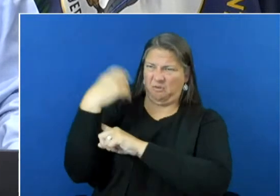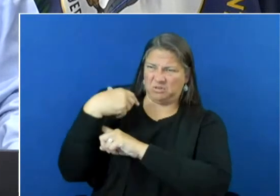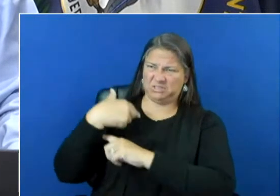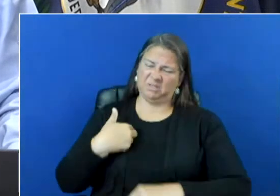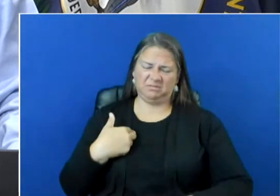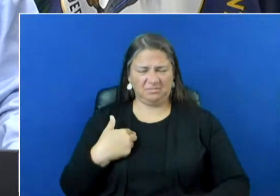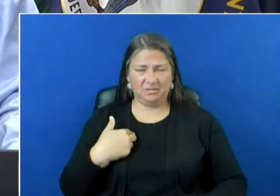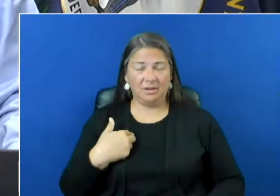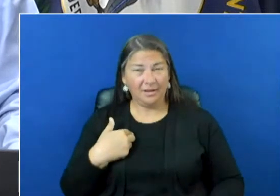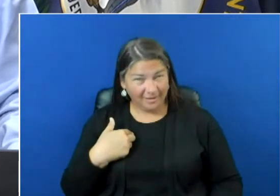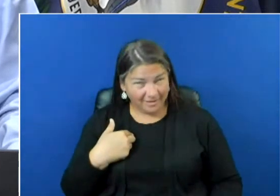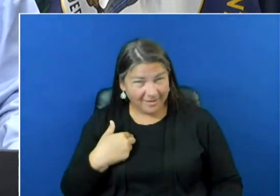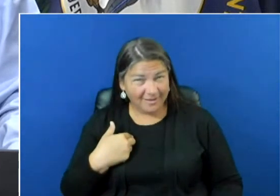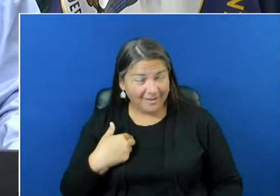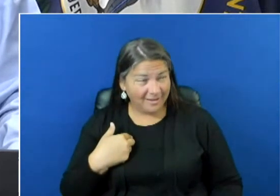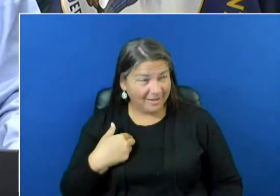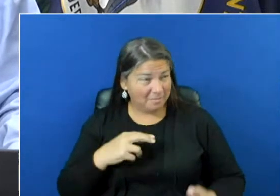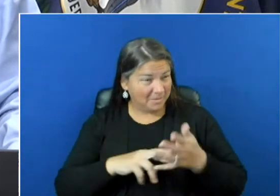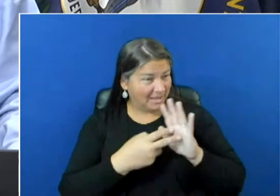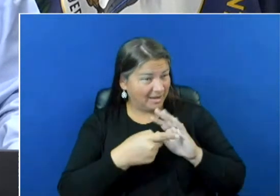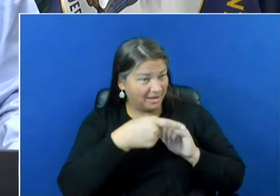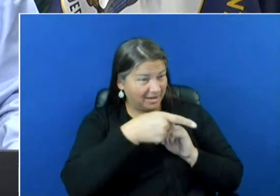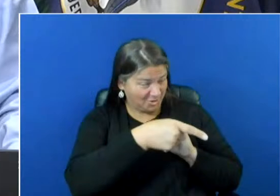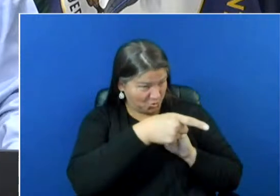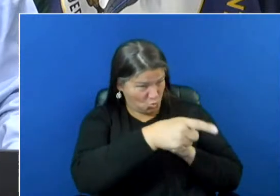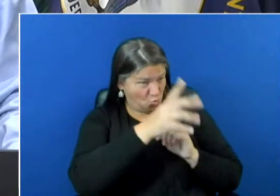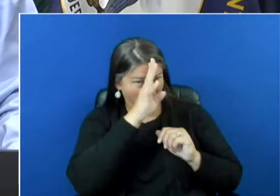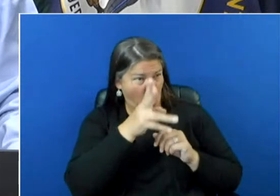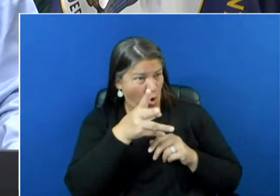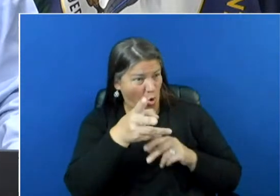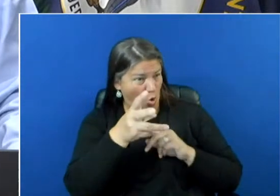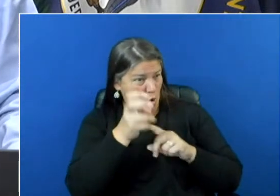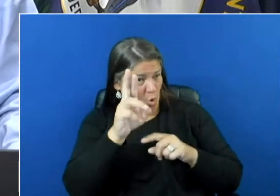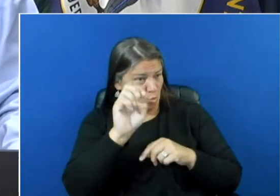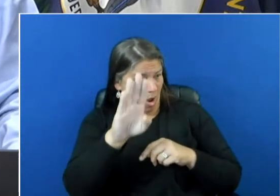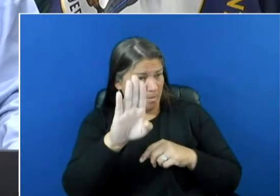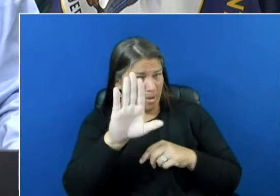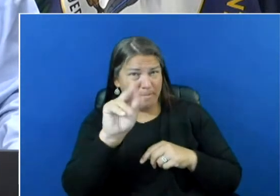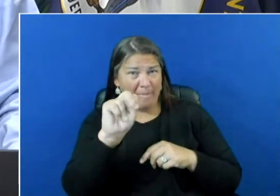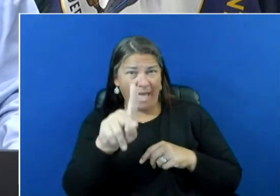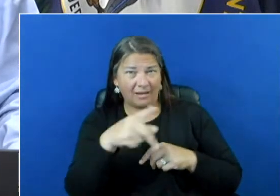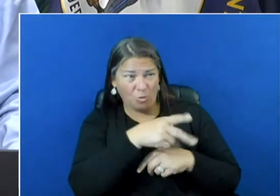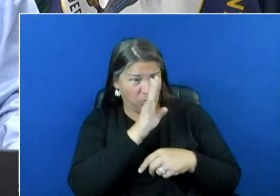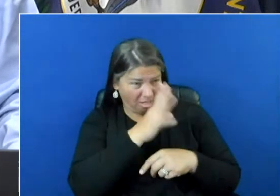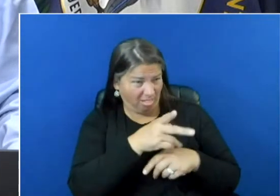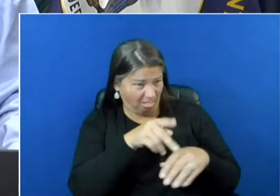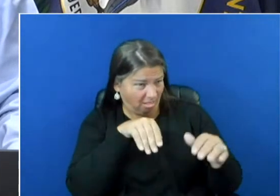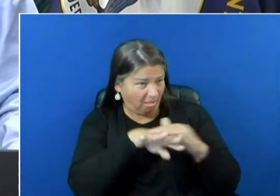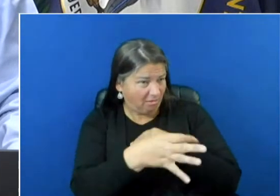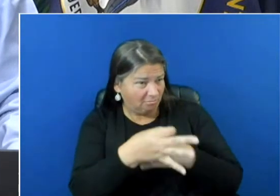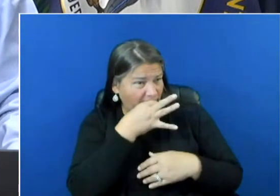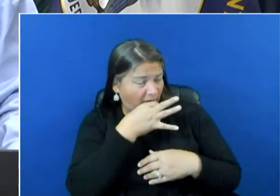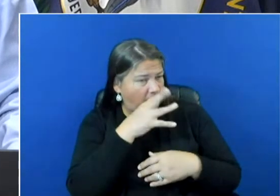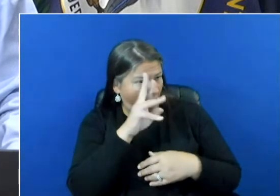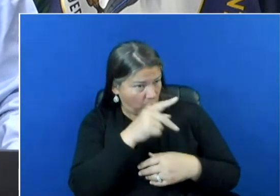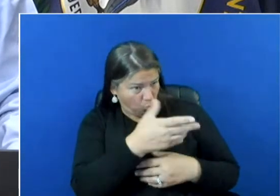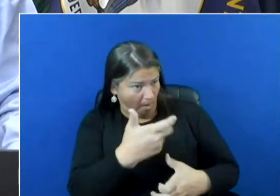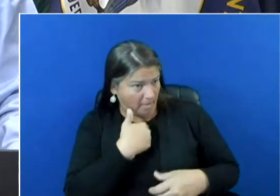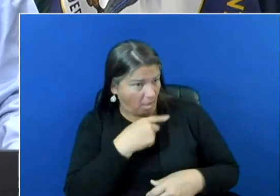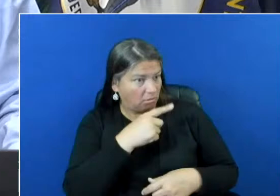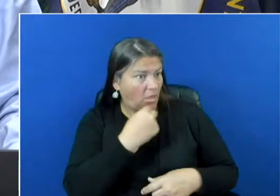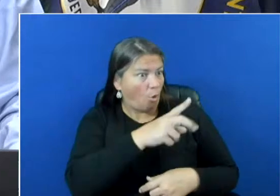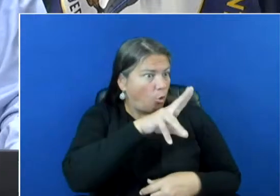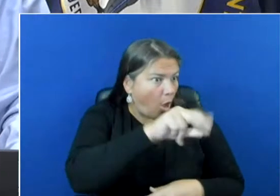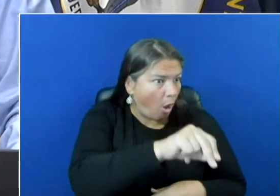wouldn't have robbed the bank if you'd have stopped me. Everybody has their responsibility in looking out for everybody else. Let's go to